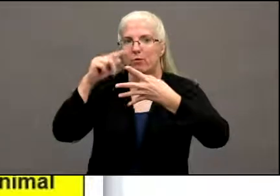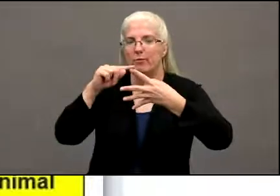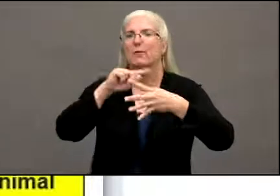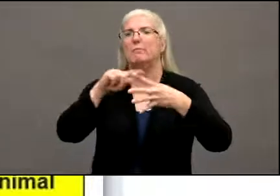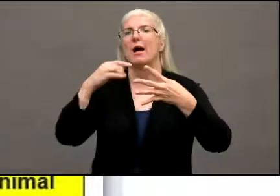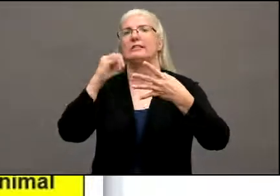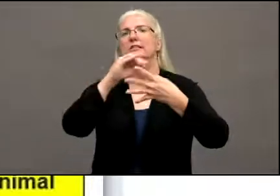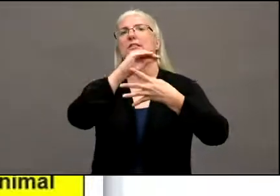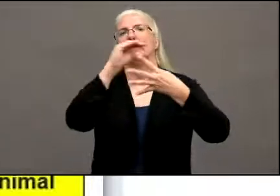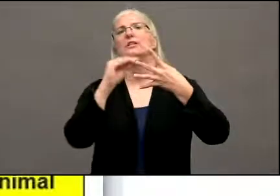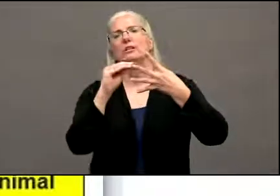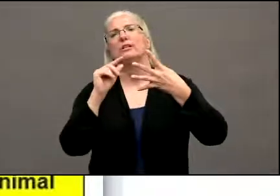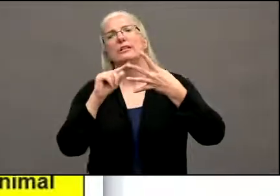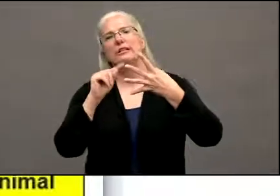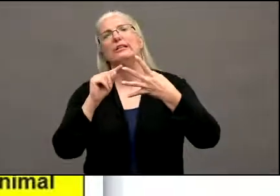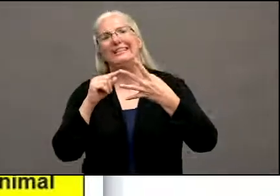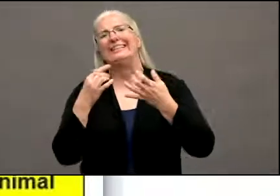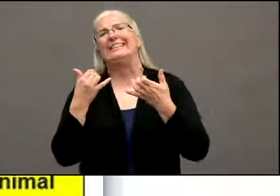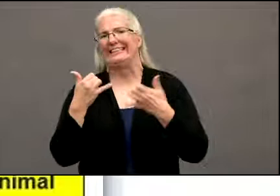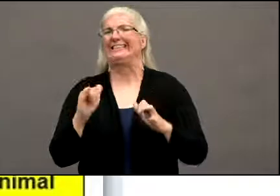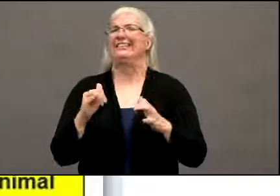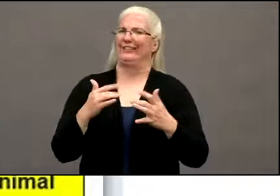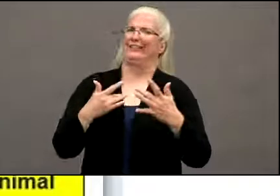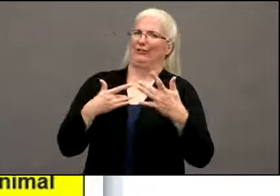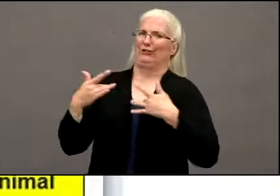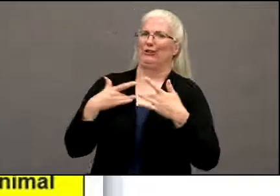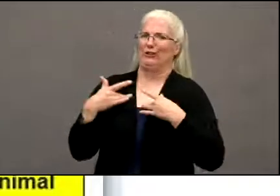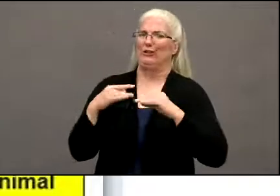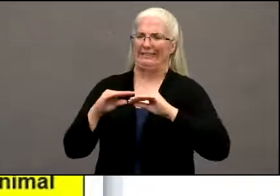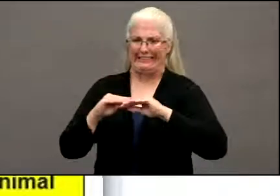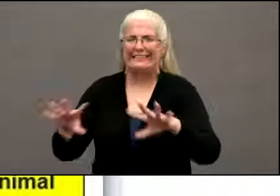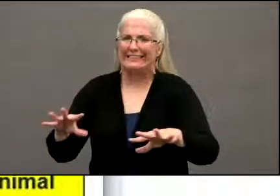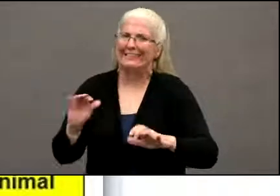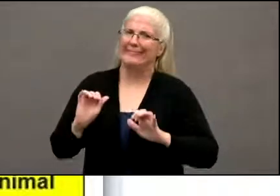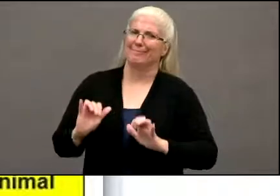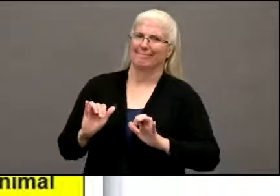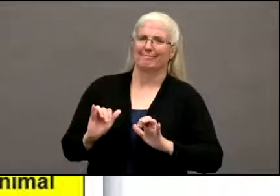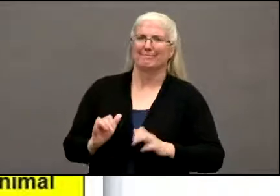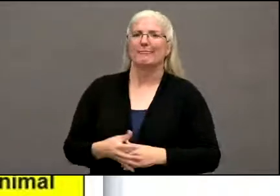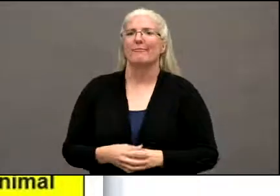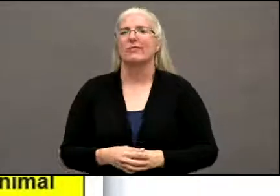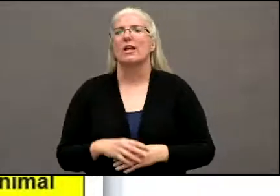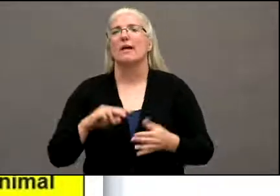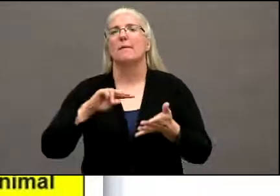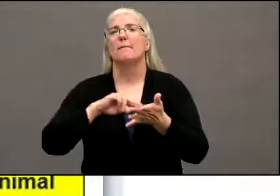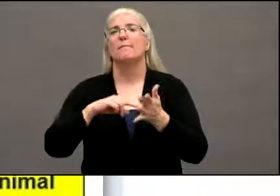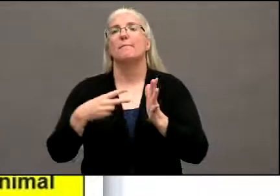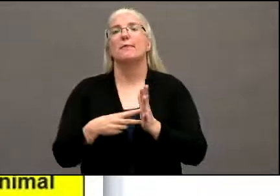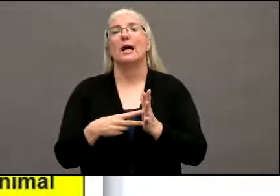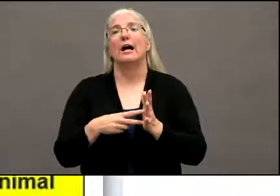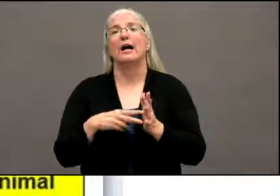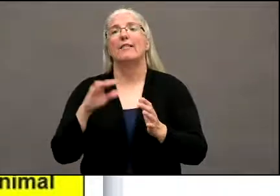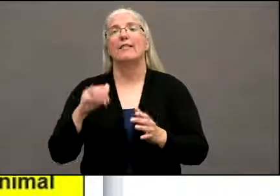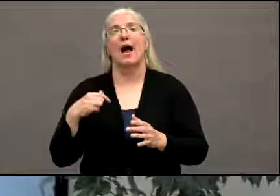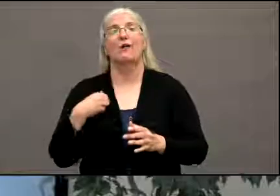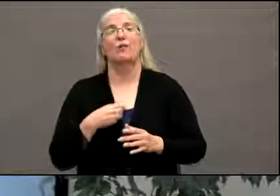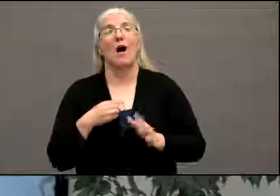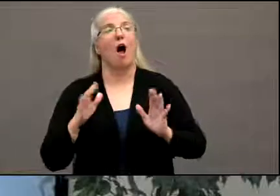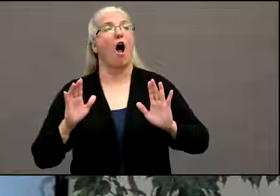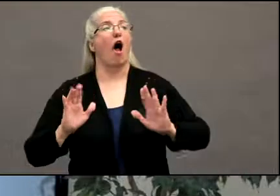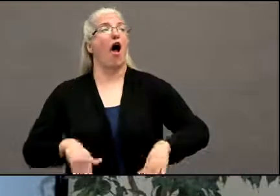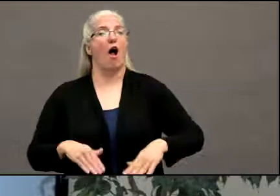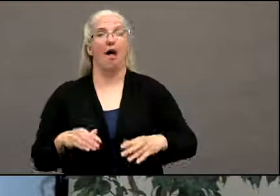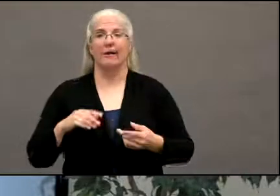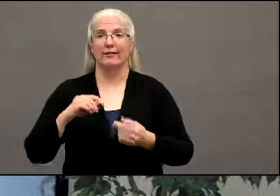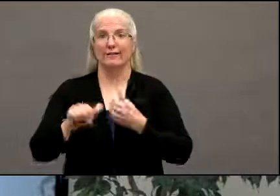substantial, as its namesake goes. So we're not out of the danger zone, and we still need everyone to be on high alert. We also need to be on high